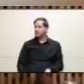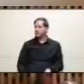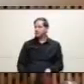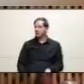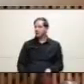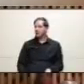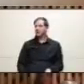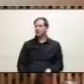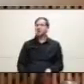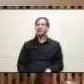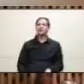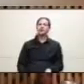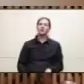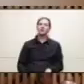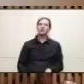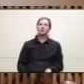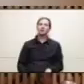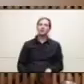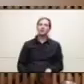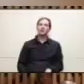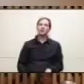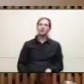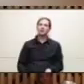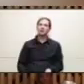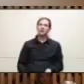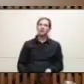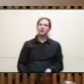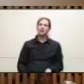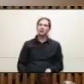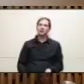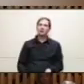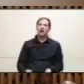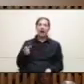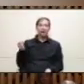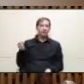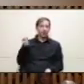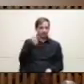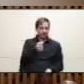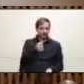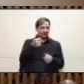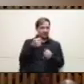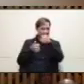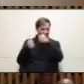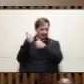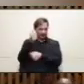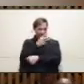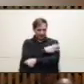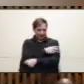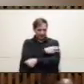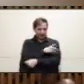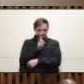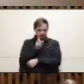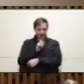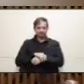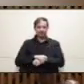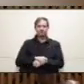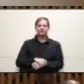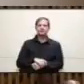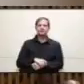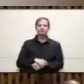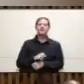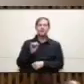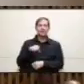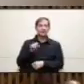it comes to the, I'll just focus on the appointment of the senior managers. Now, yes, we